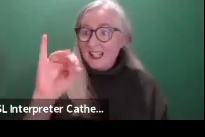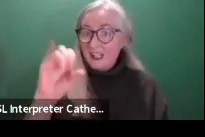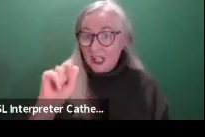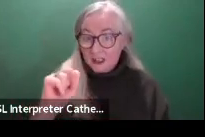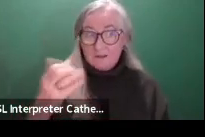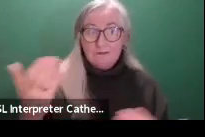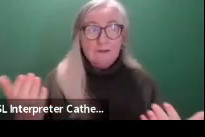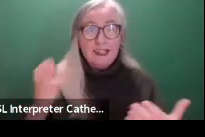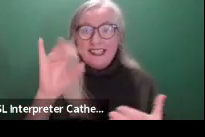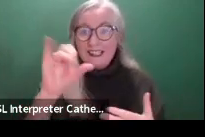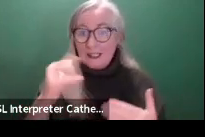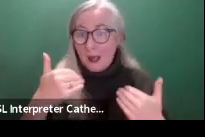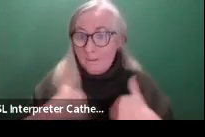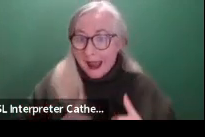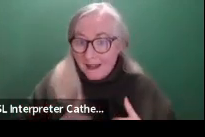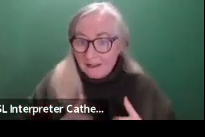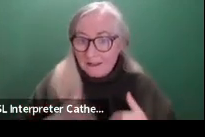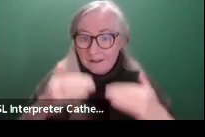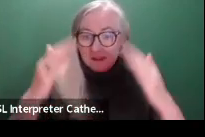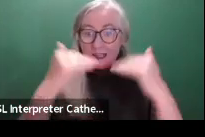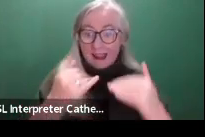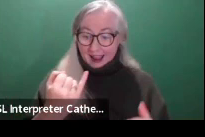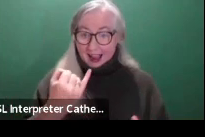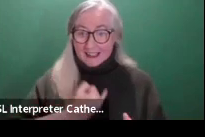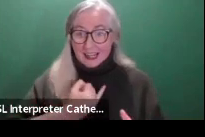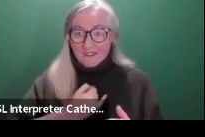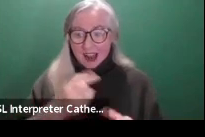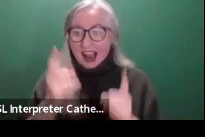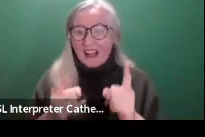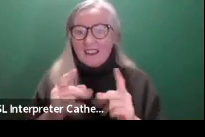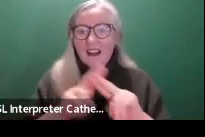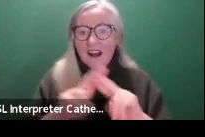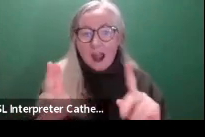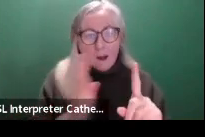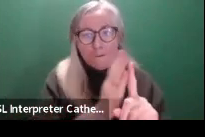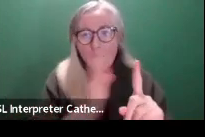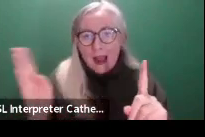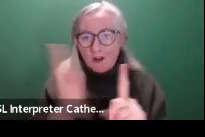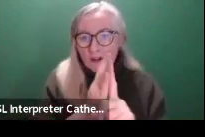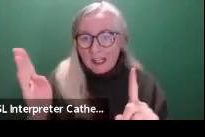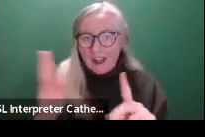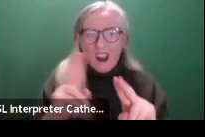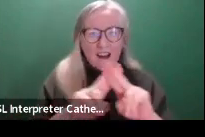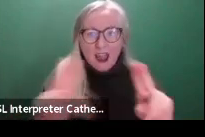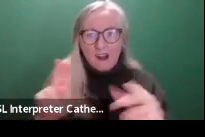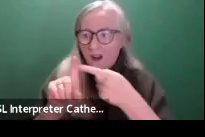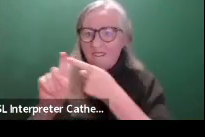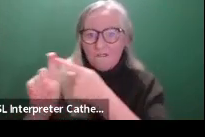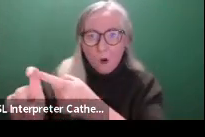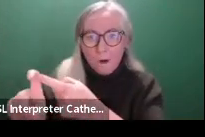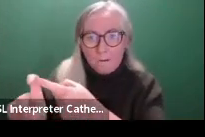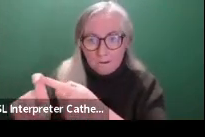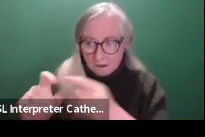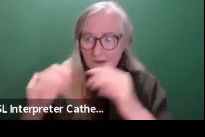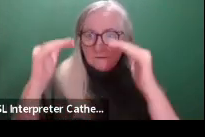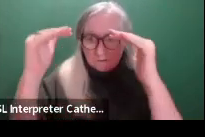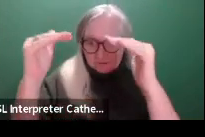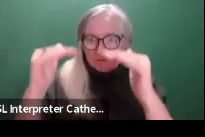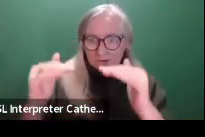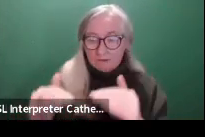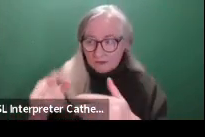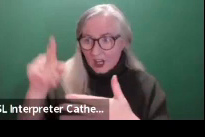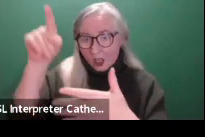transgender men, some people who identify as non-binary and non-conforming. And I should